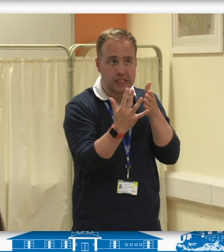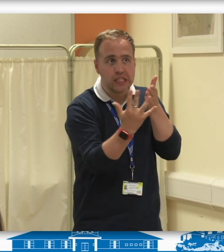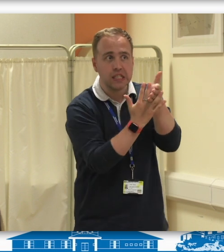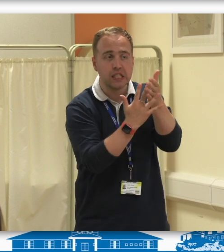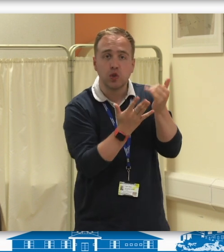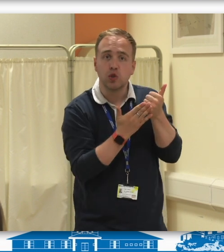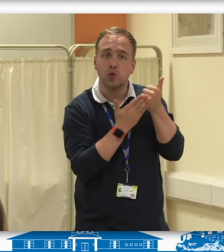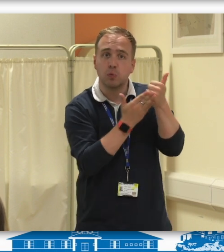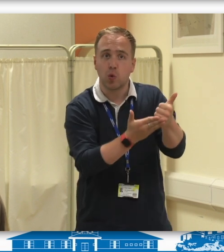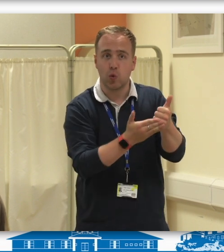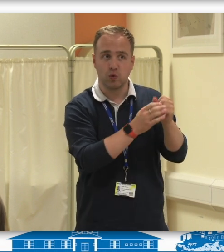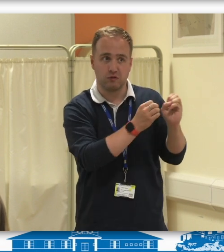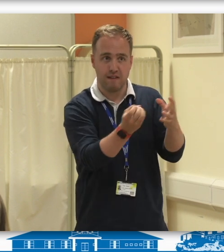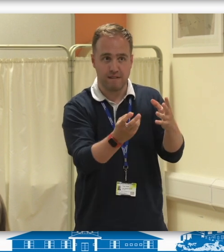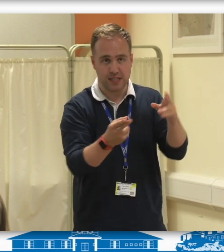to support.